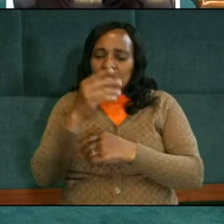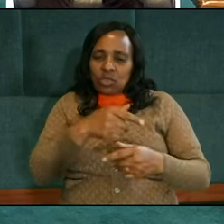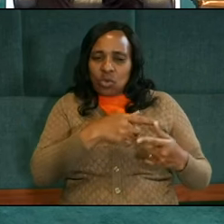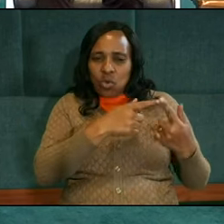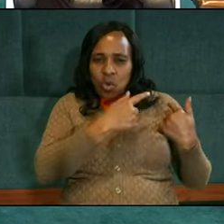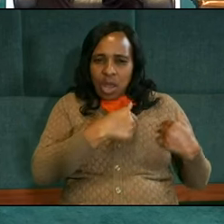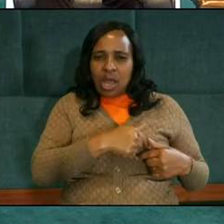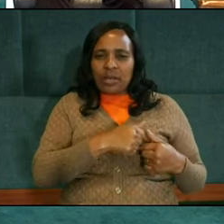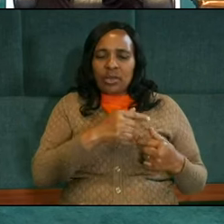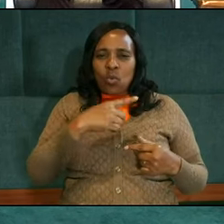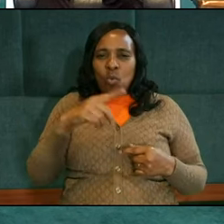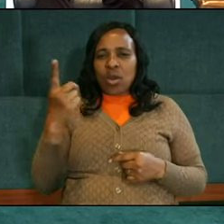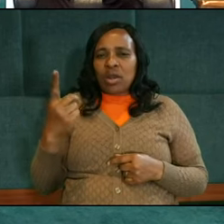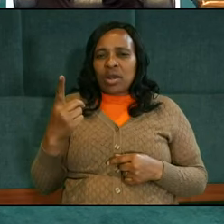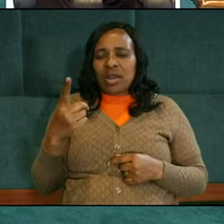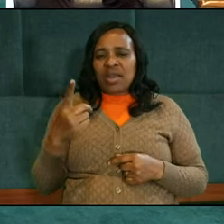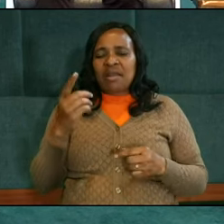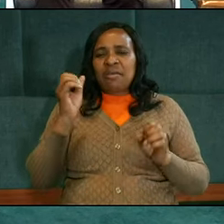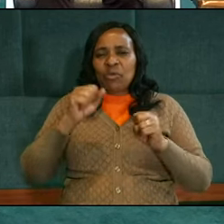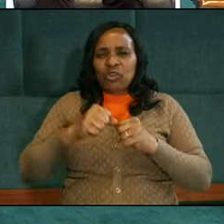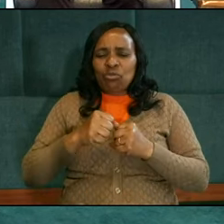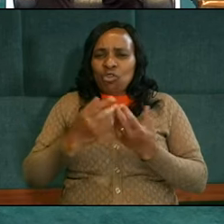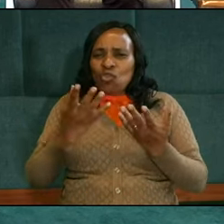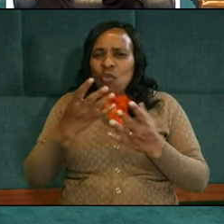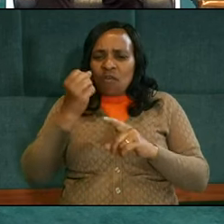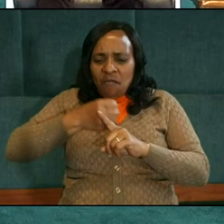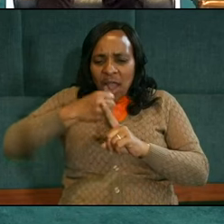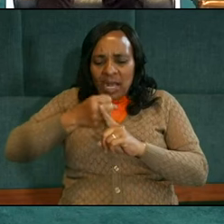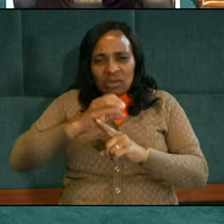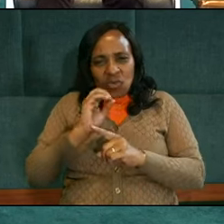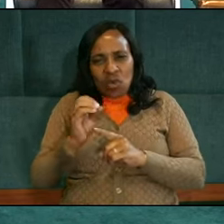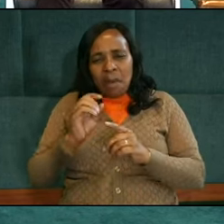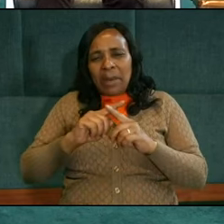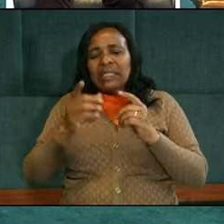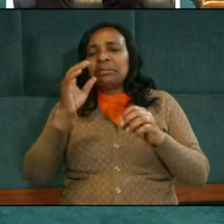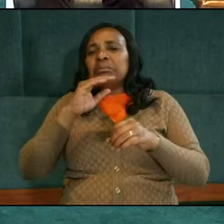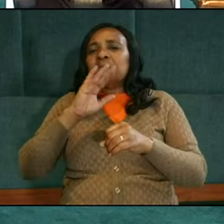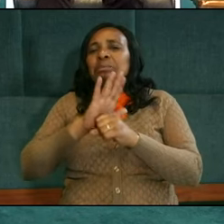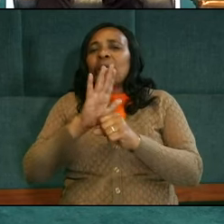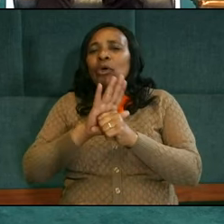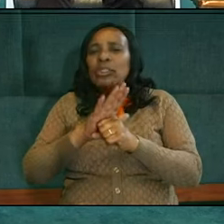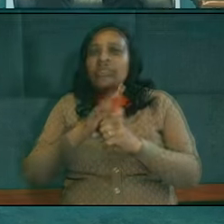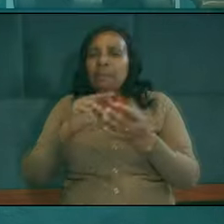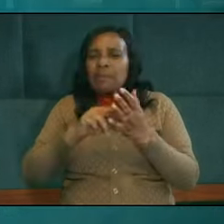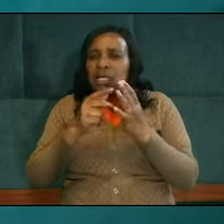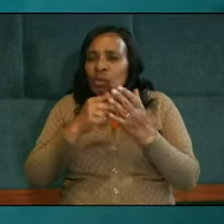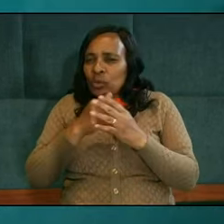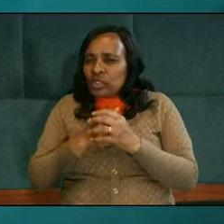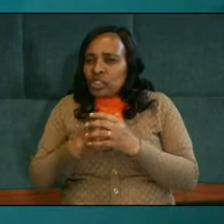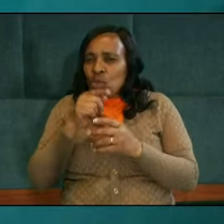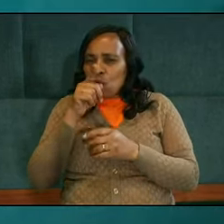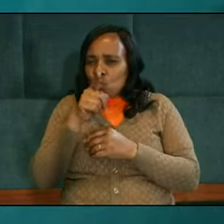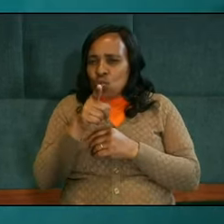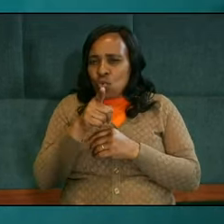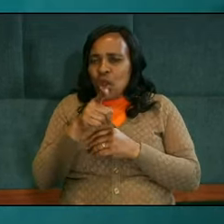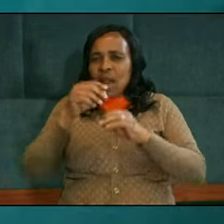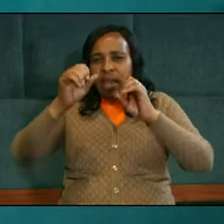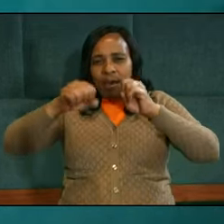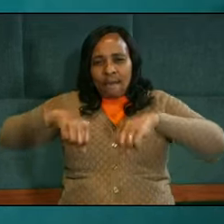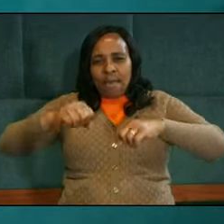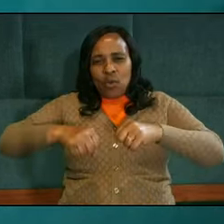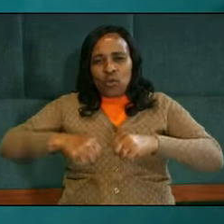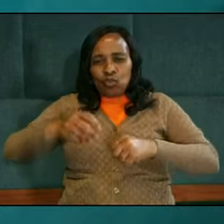not necessarily mean you'll be faultless. But it much more means that you are able